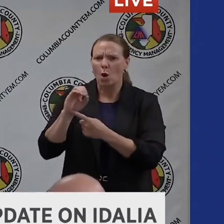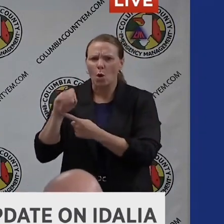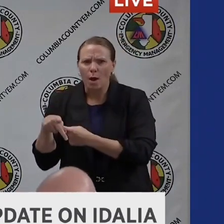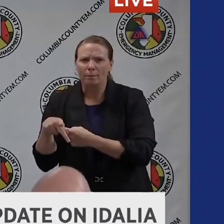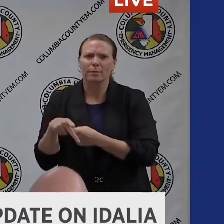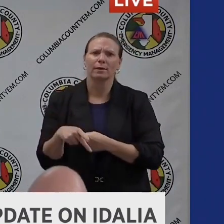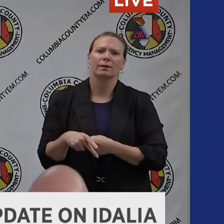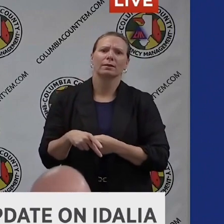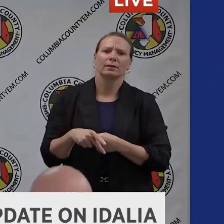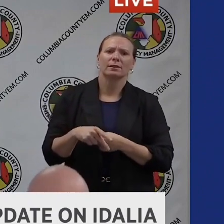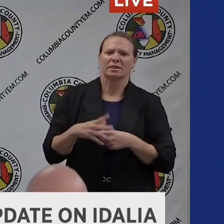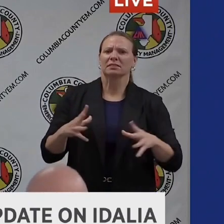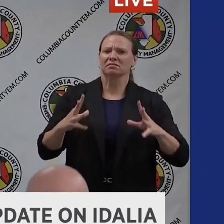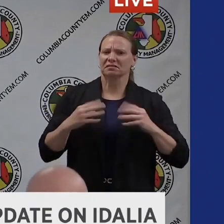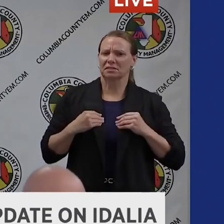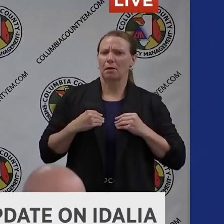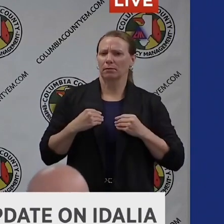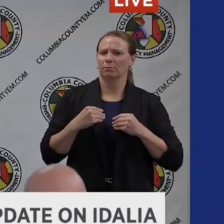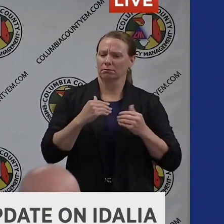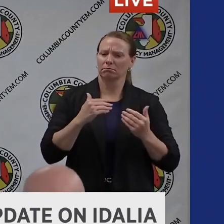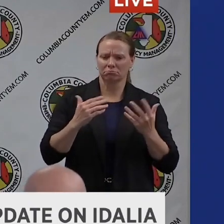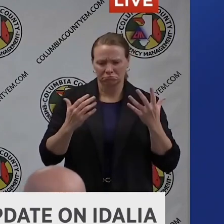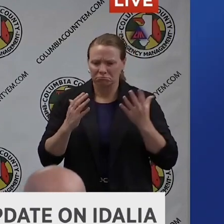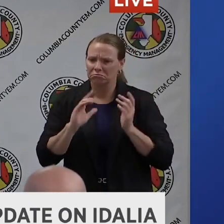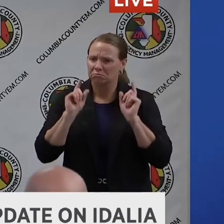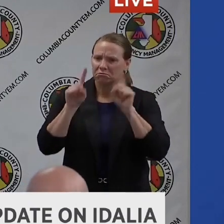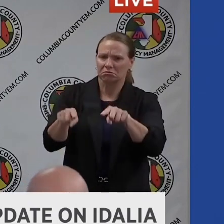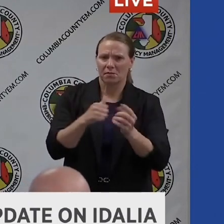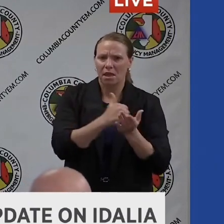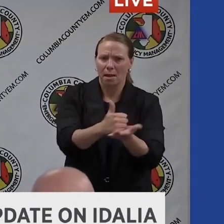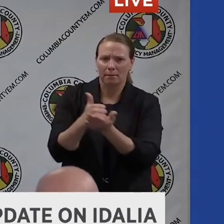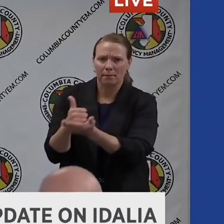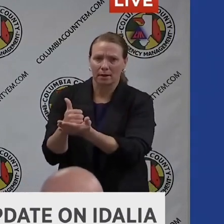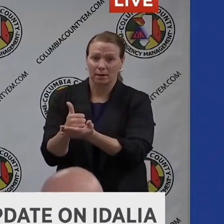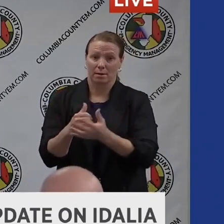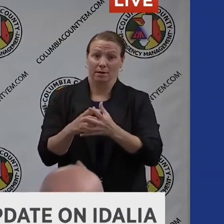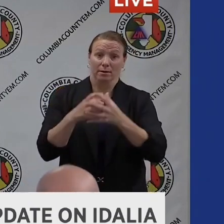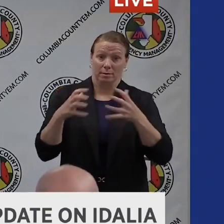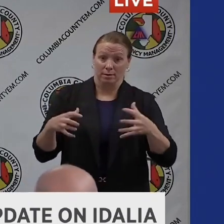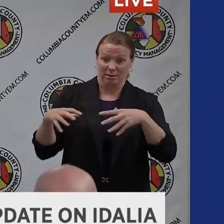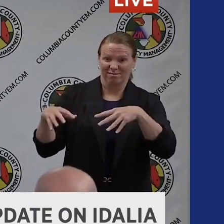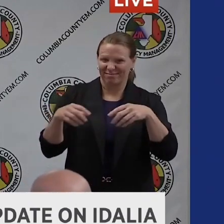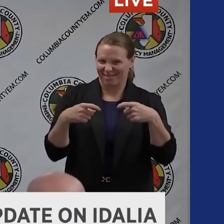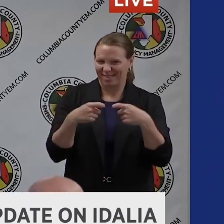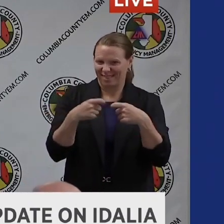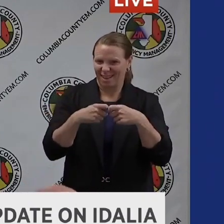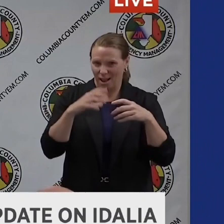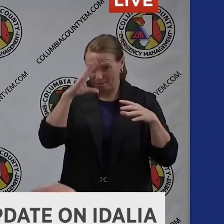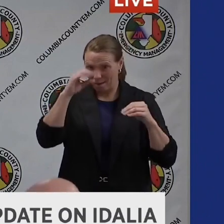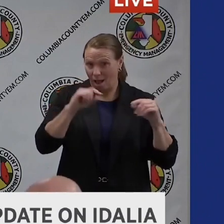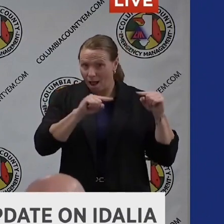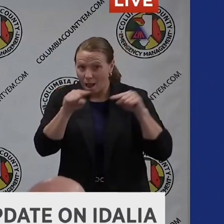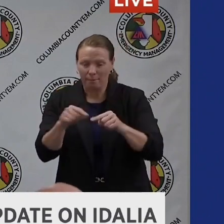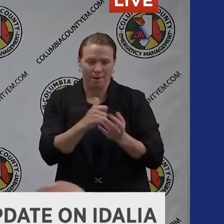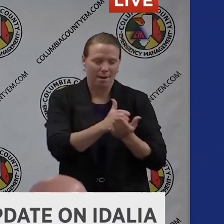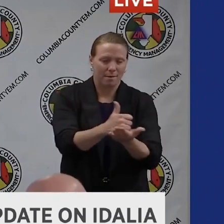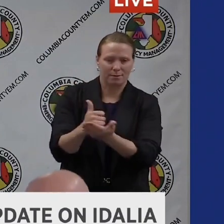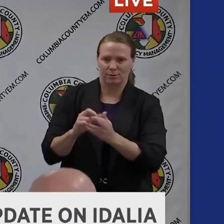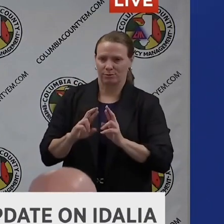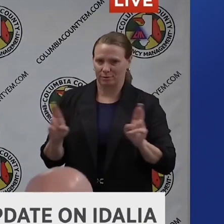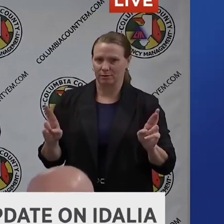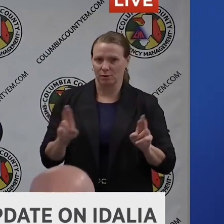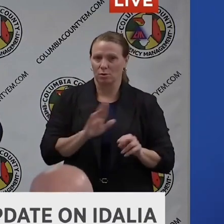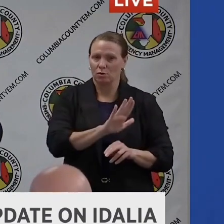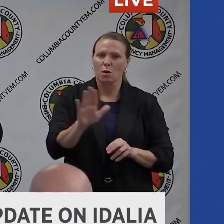accept the mutual aid. We want to be able to have as much manpower as possible to get that power back on for all of your residents, and we know